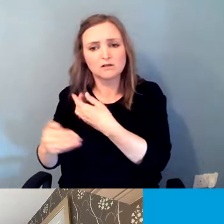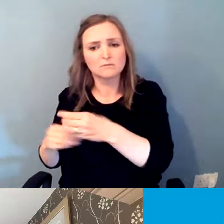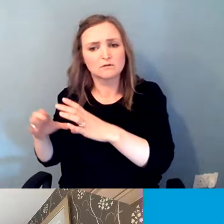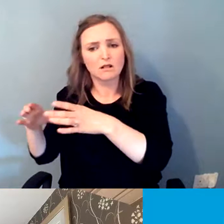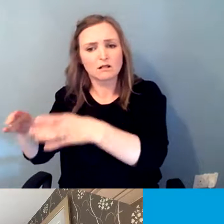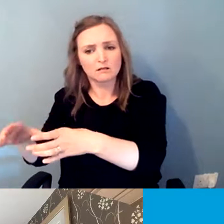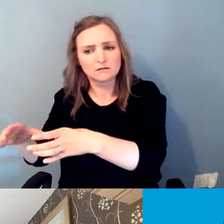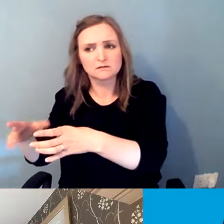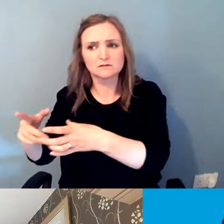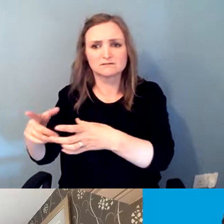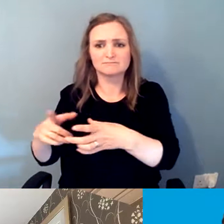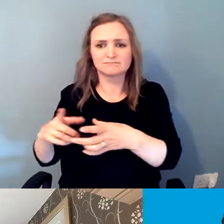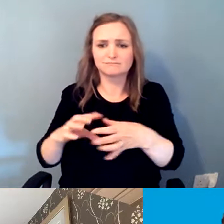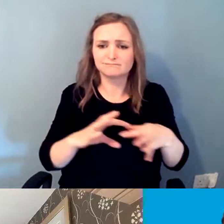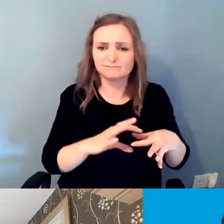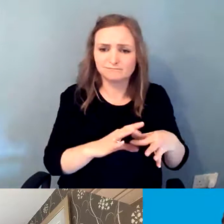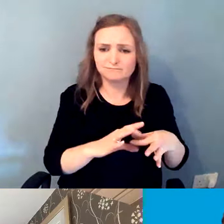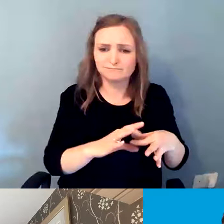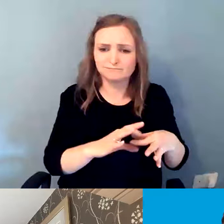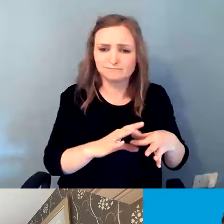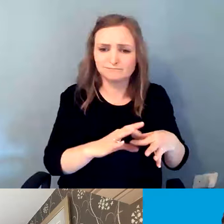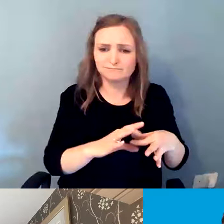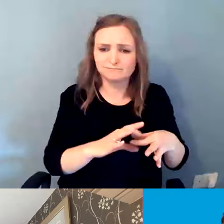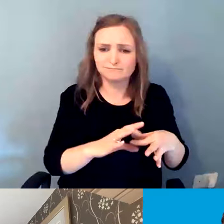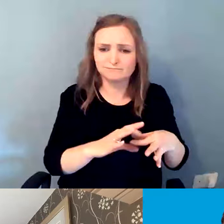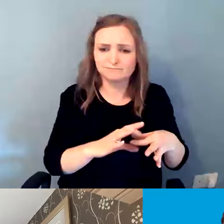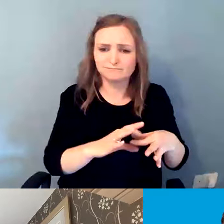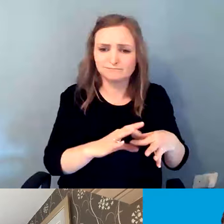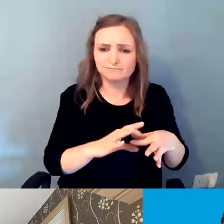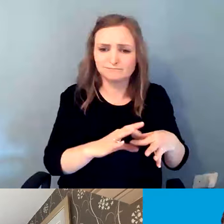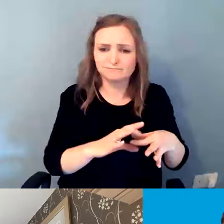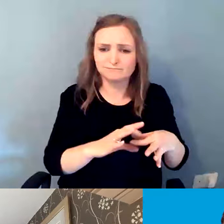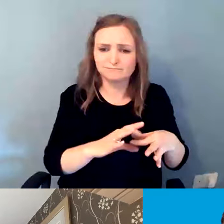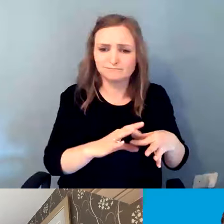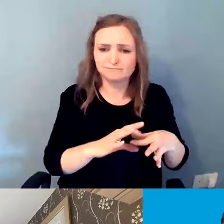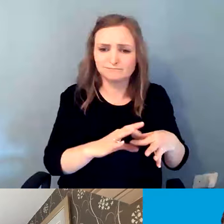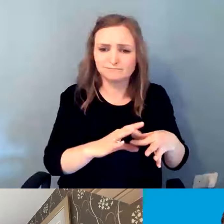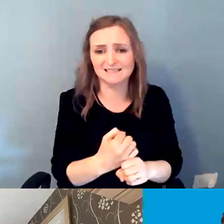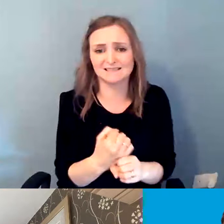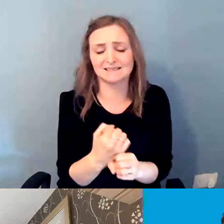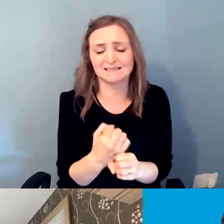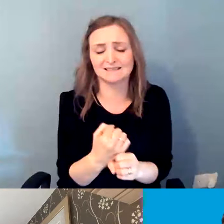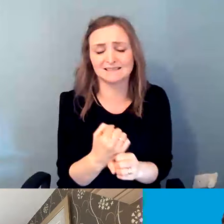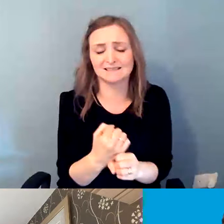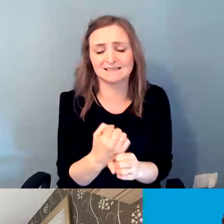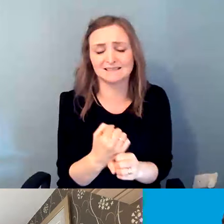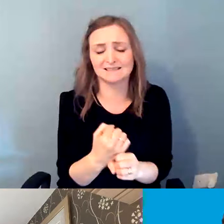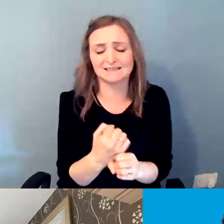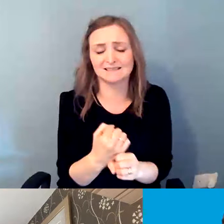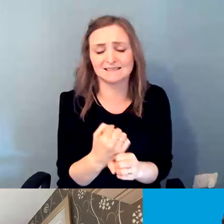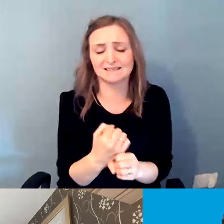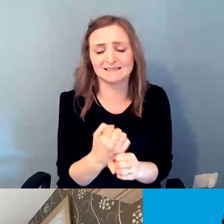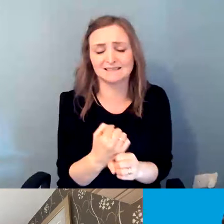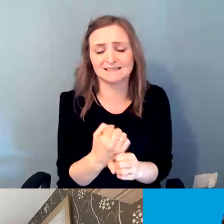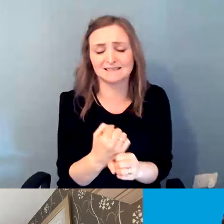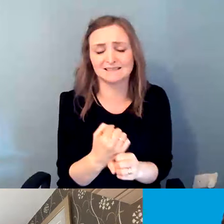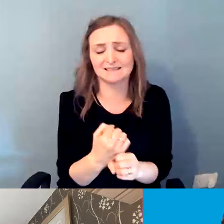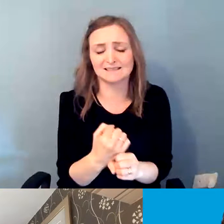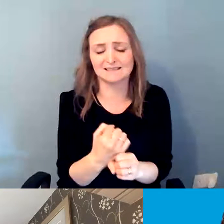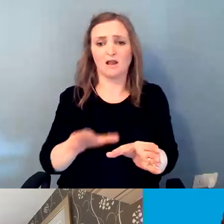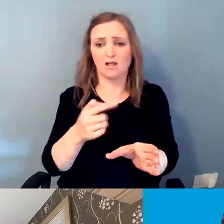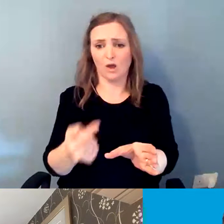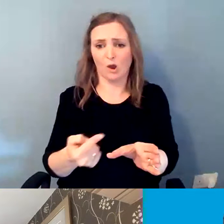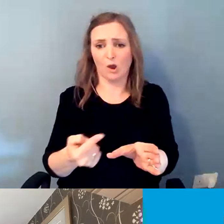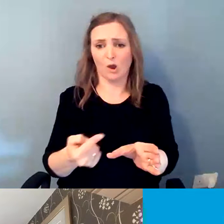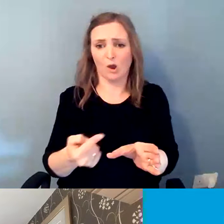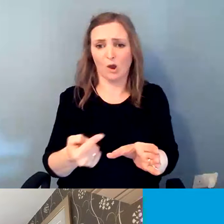and it's very, very frustrating, because as a patient I end up doing all the facilitating,